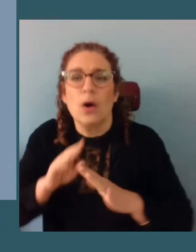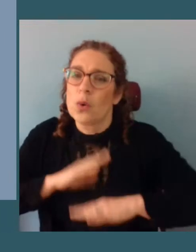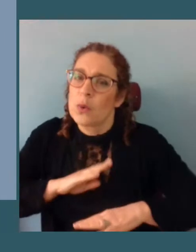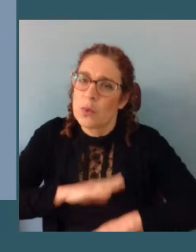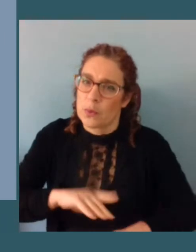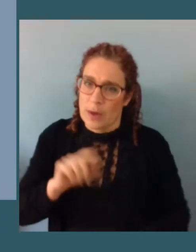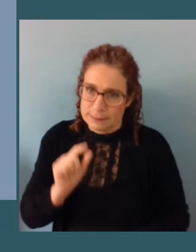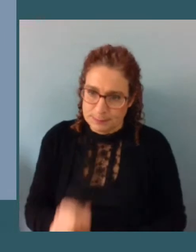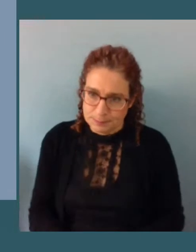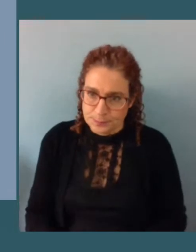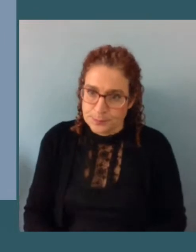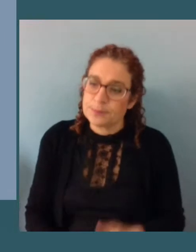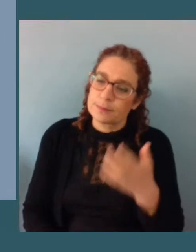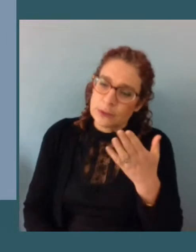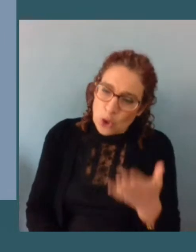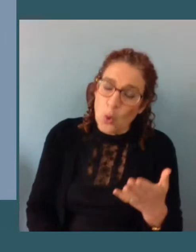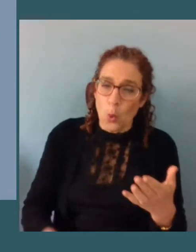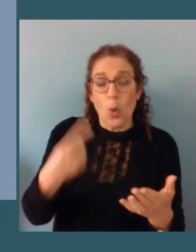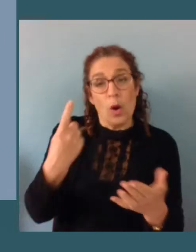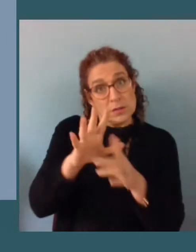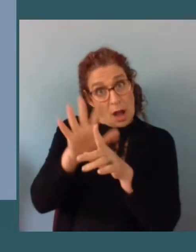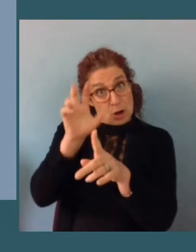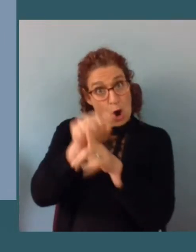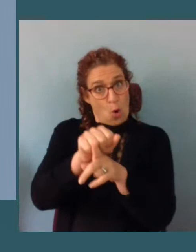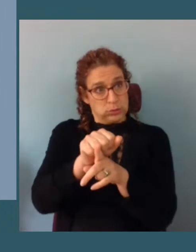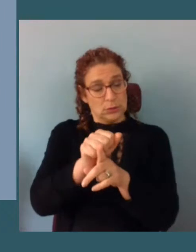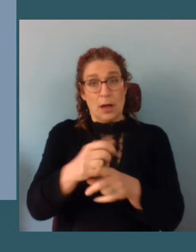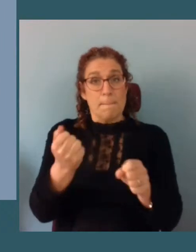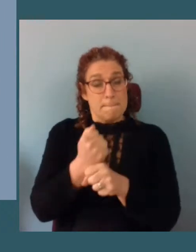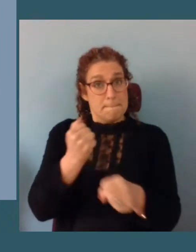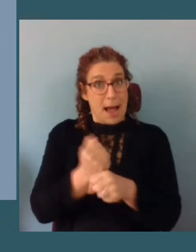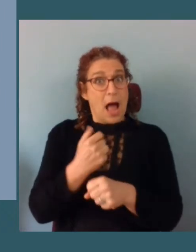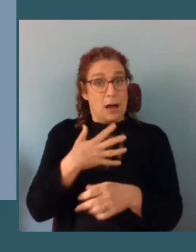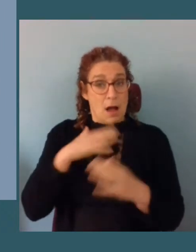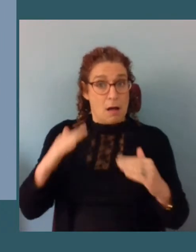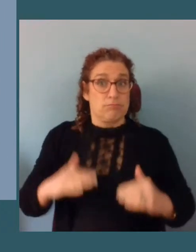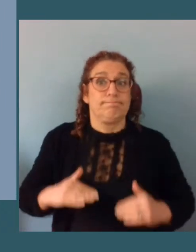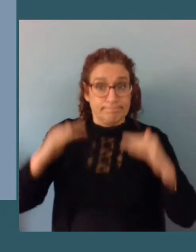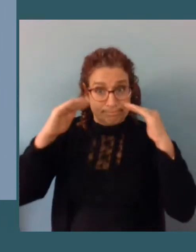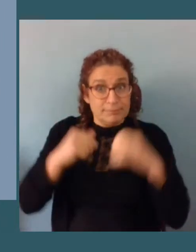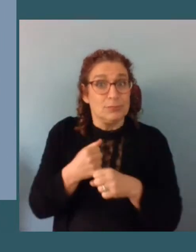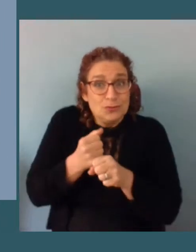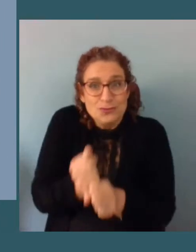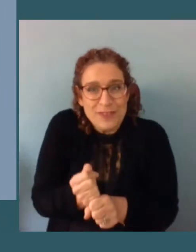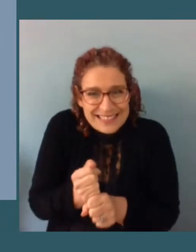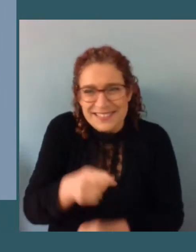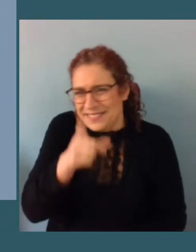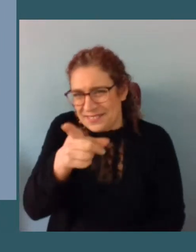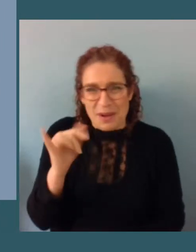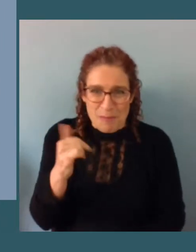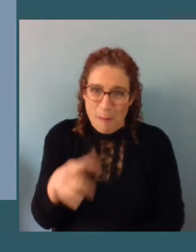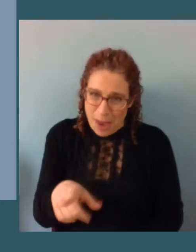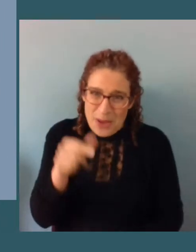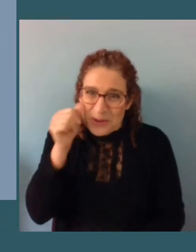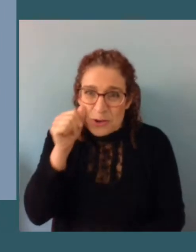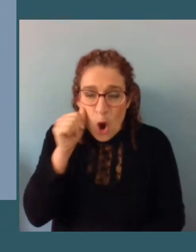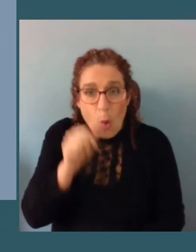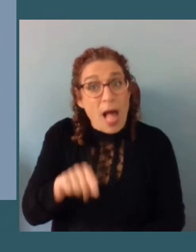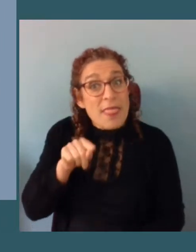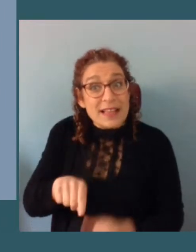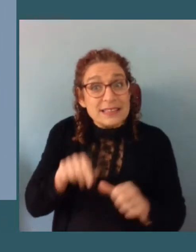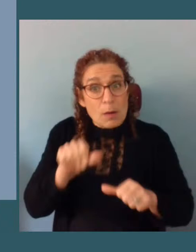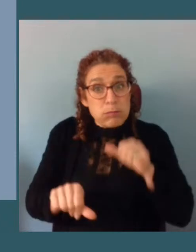having a diagnosis can cause significant stress. As you're probably aware more than most, the process can be